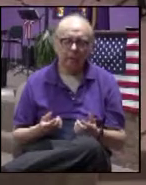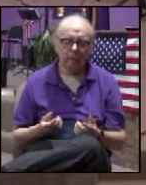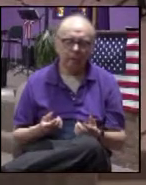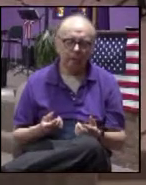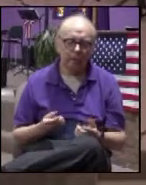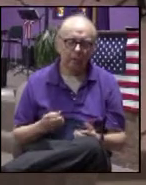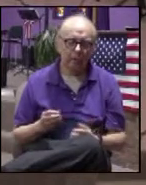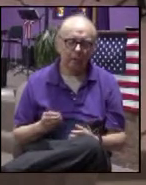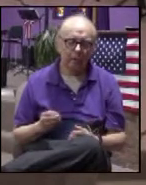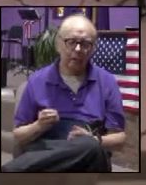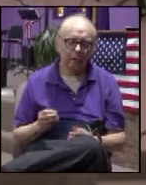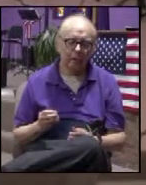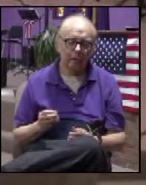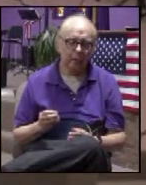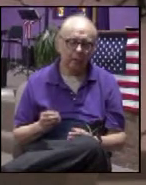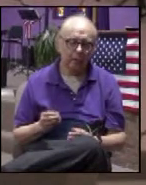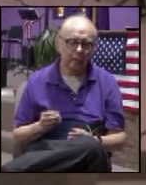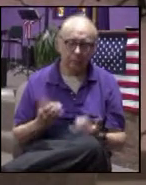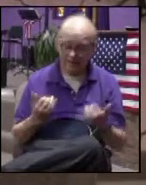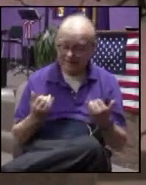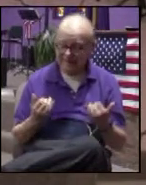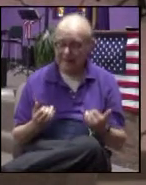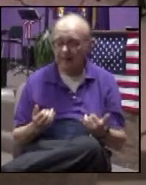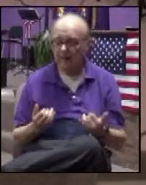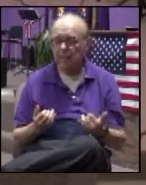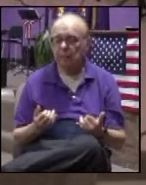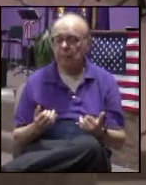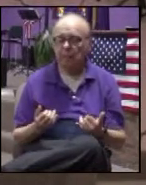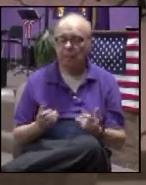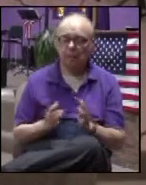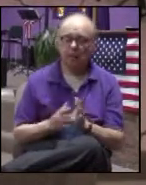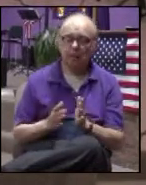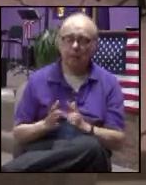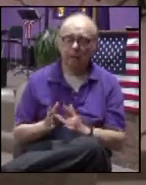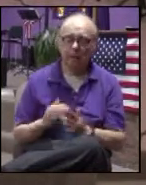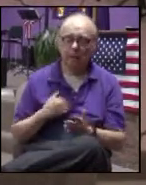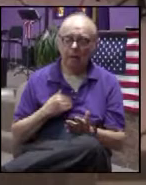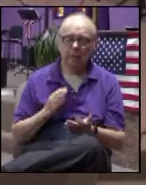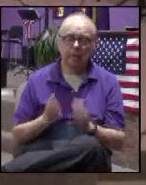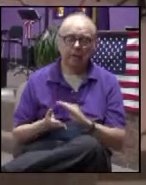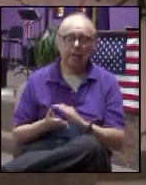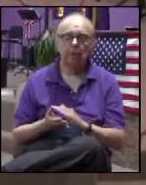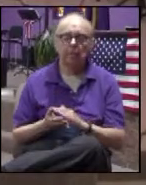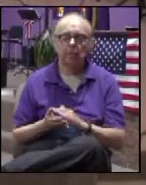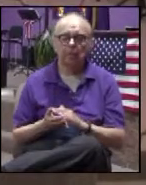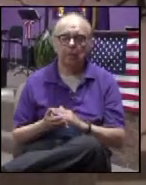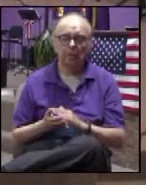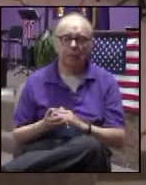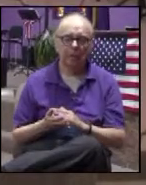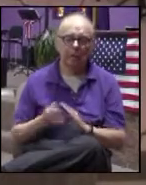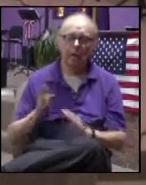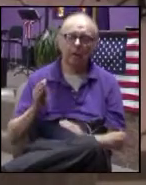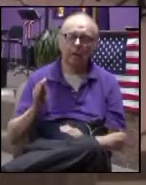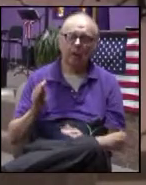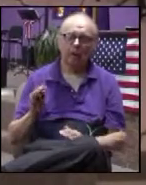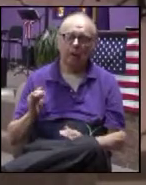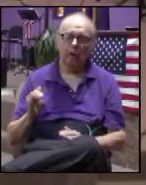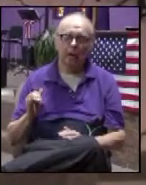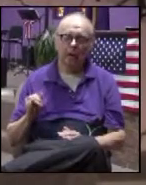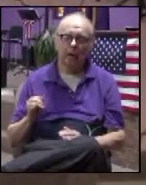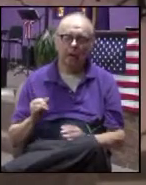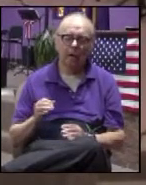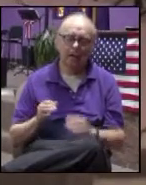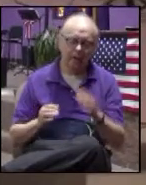Oh yeah. Now, he has become the rabbi, ladies and